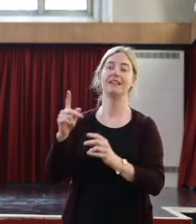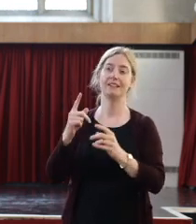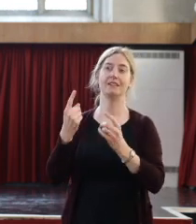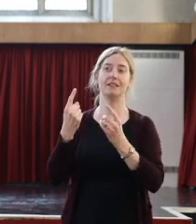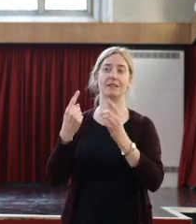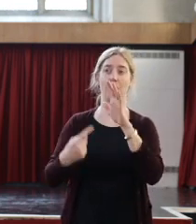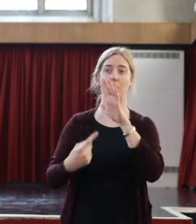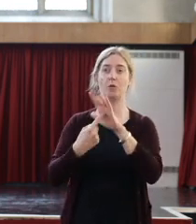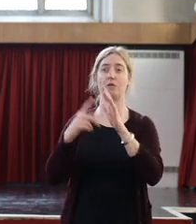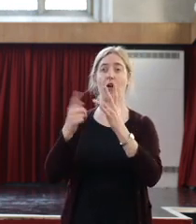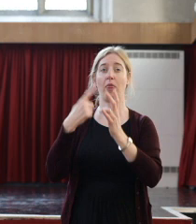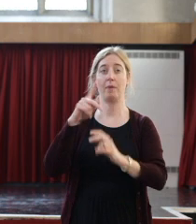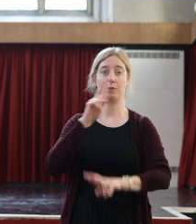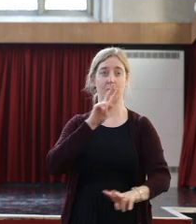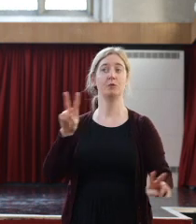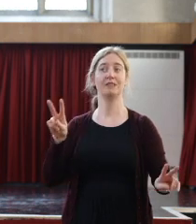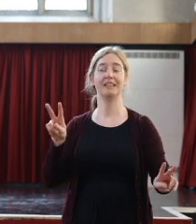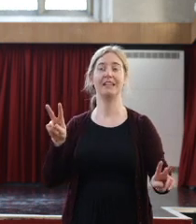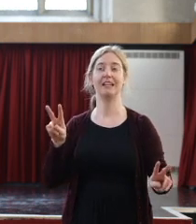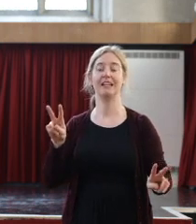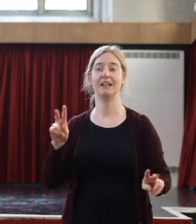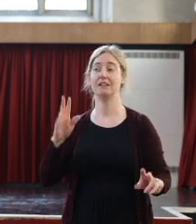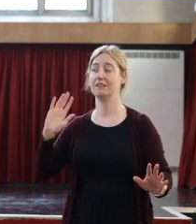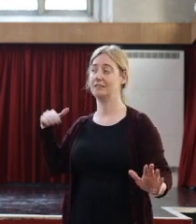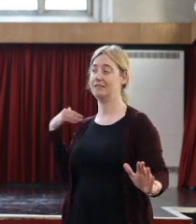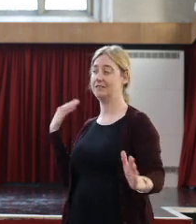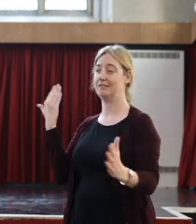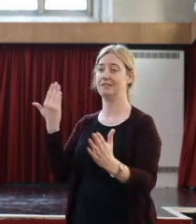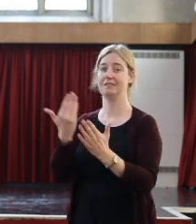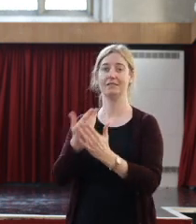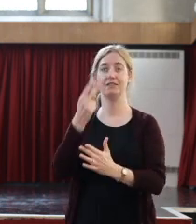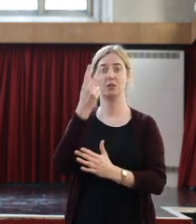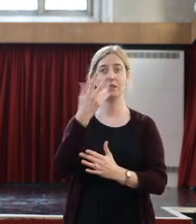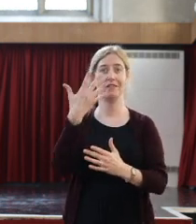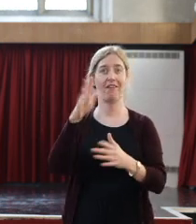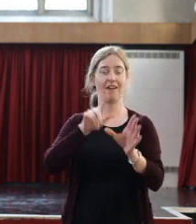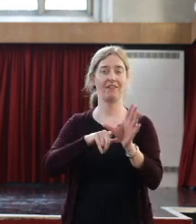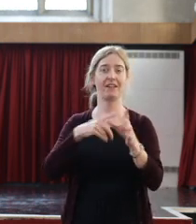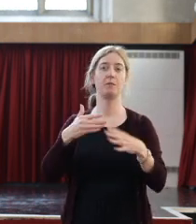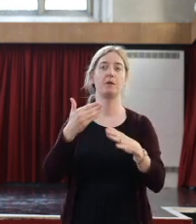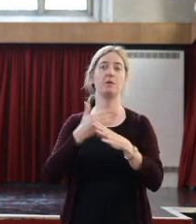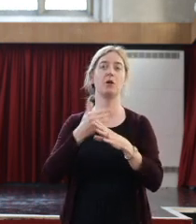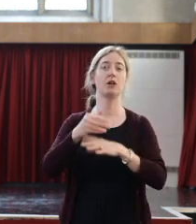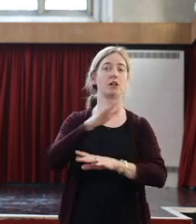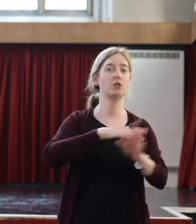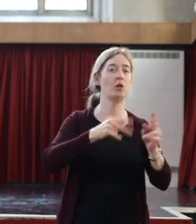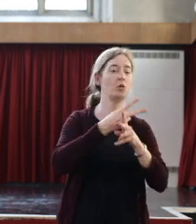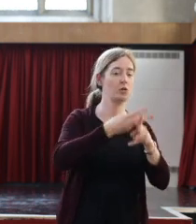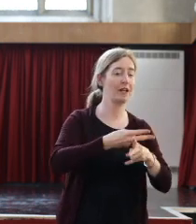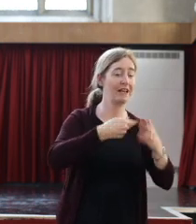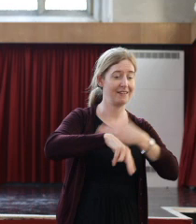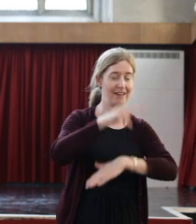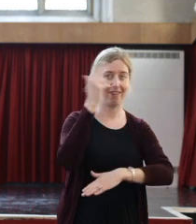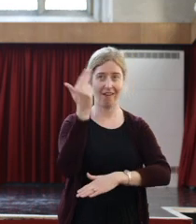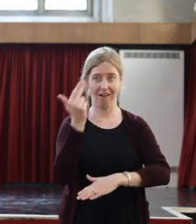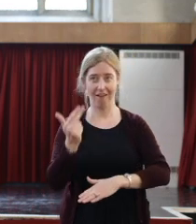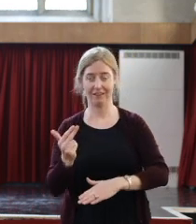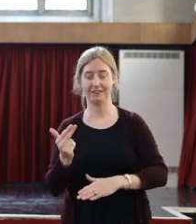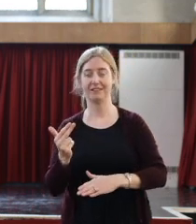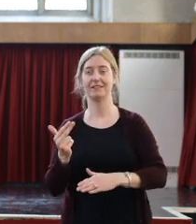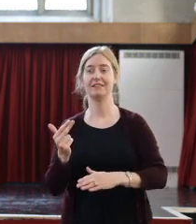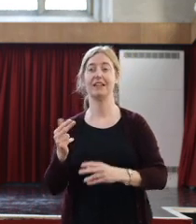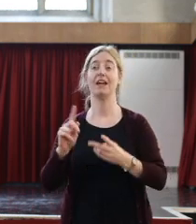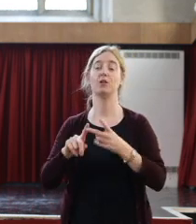me. For the last 25 years, I've been working in both social care and the arts, and I'm